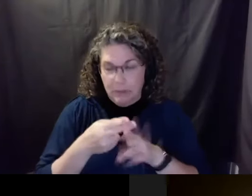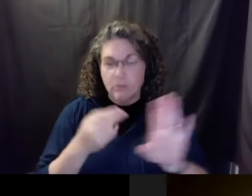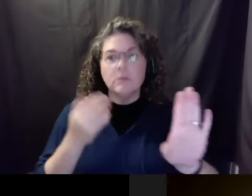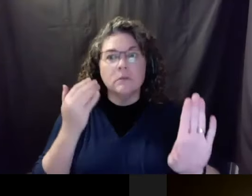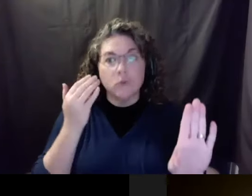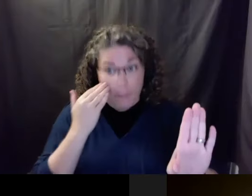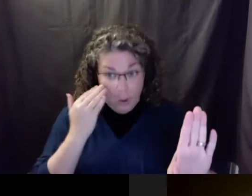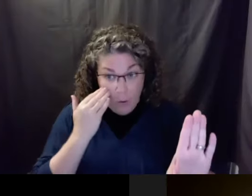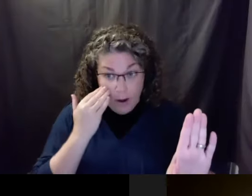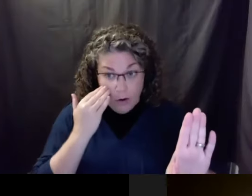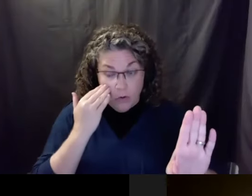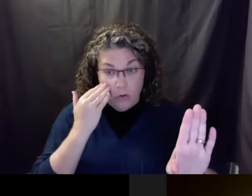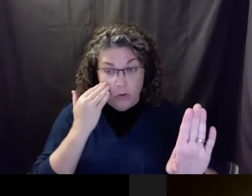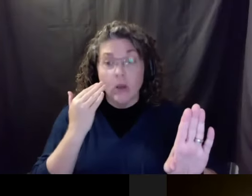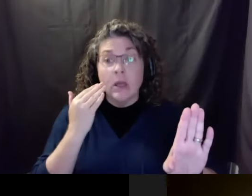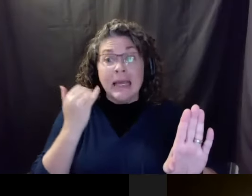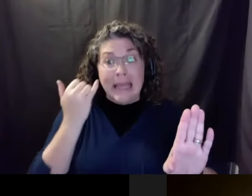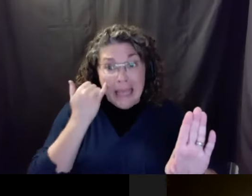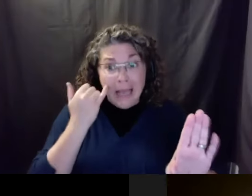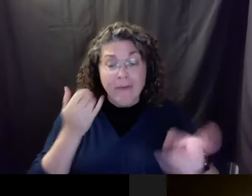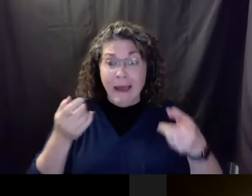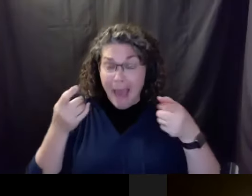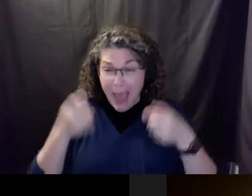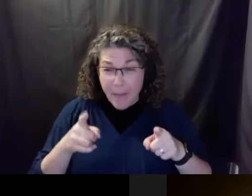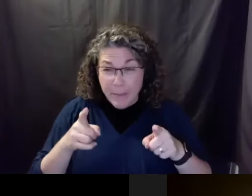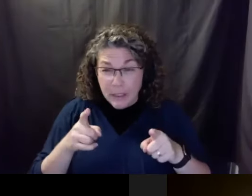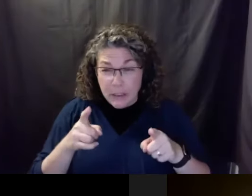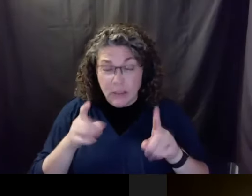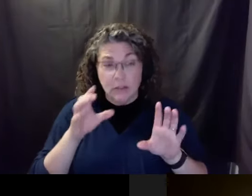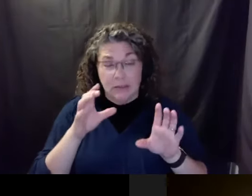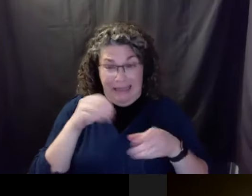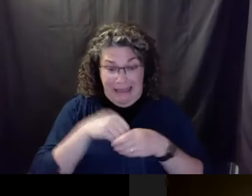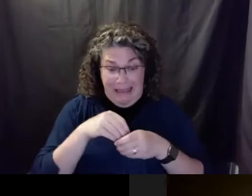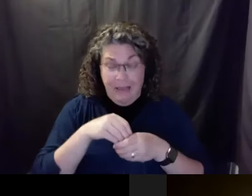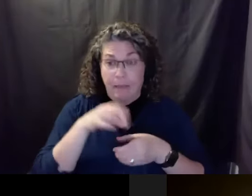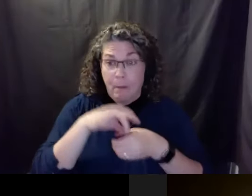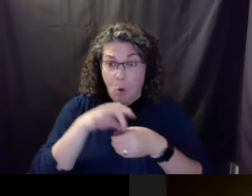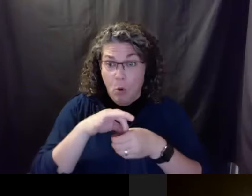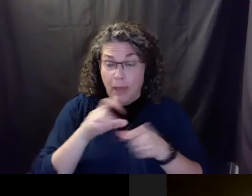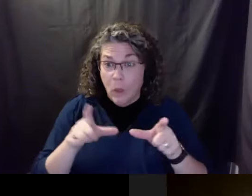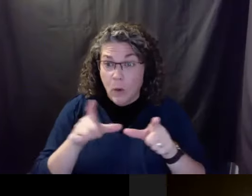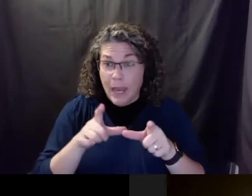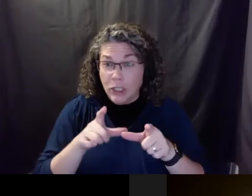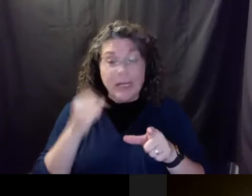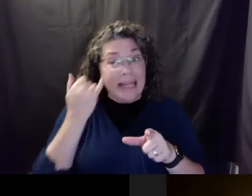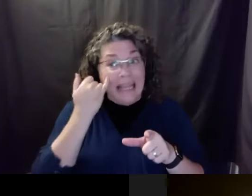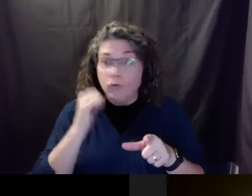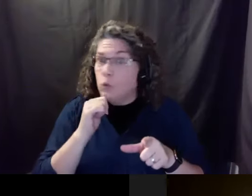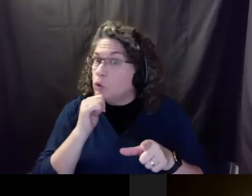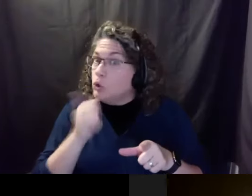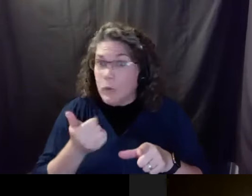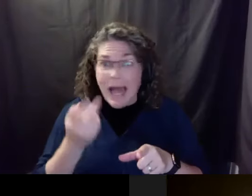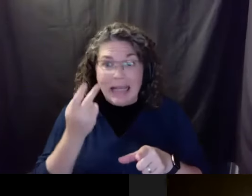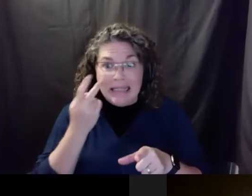that. And if you happen to be going into the polling site, if you don't see the individual that you're voting